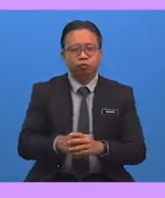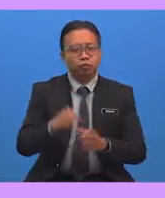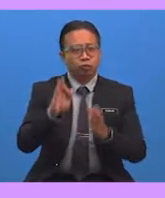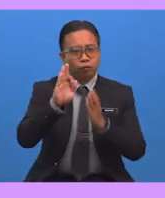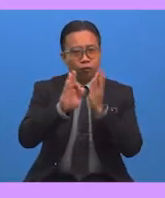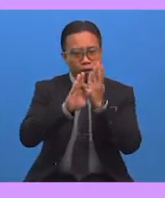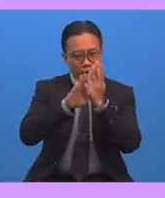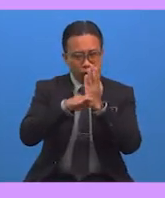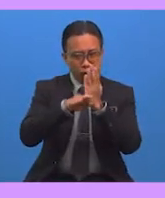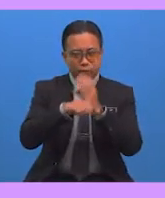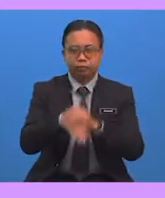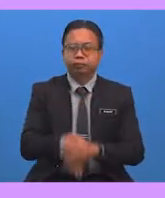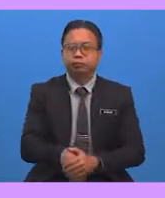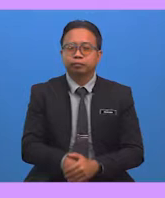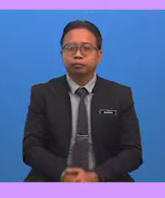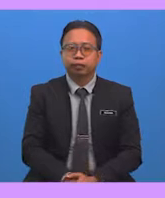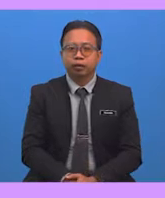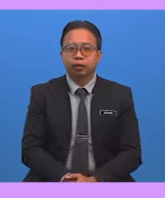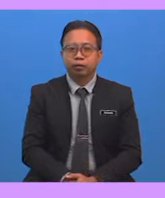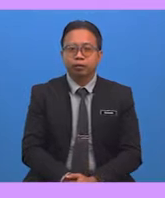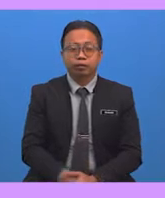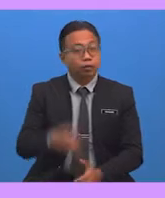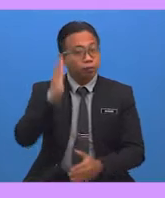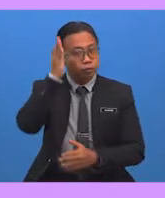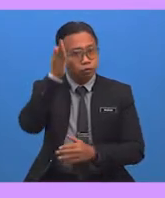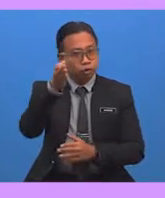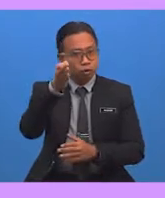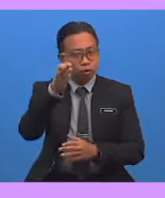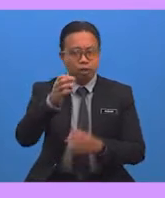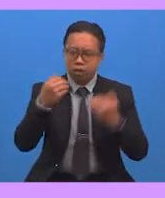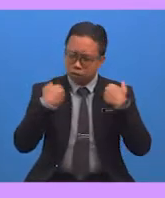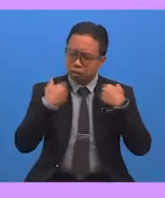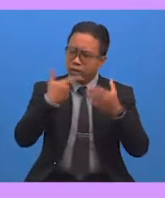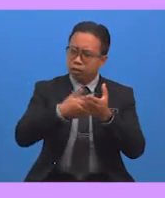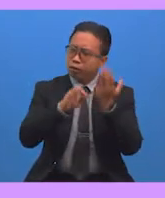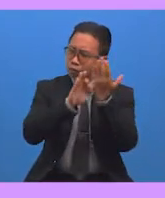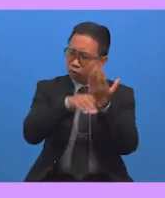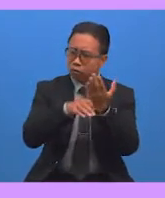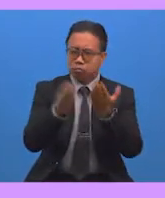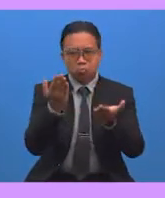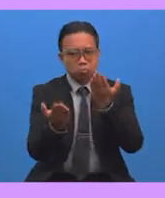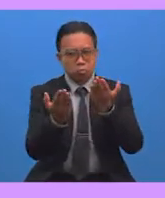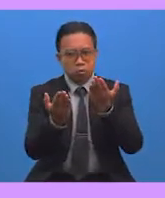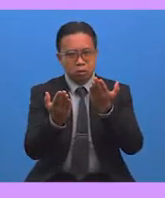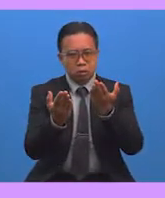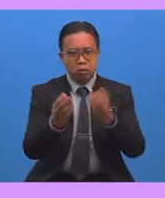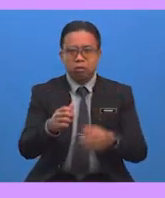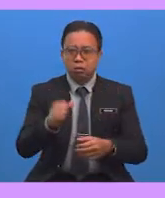to determine one's future. The other factors to consider are one's